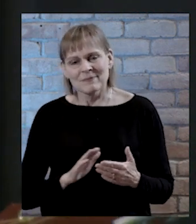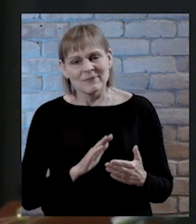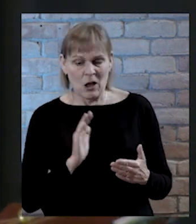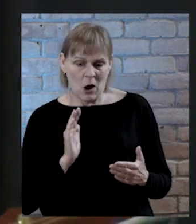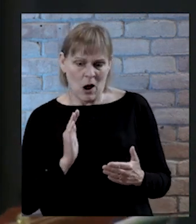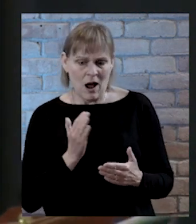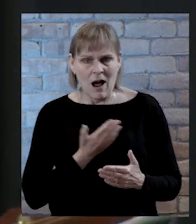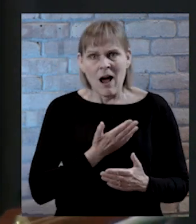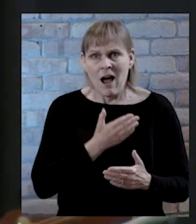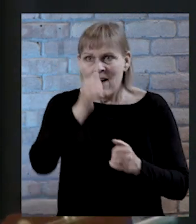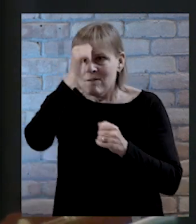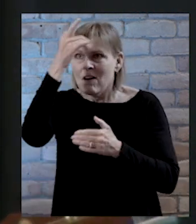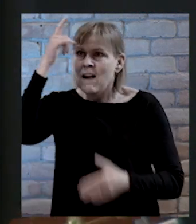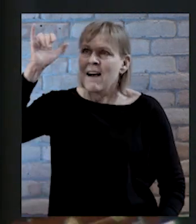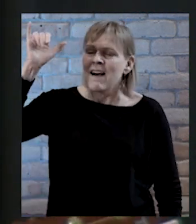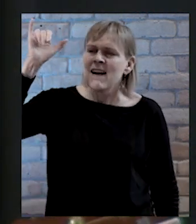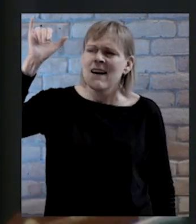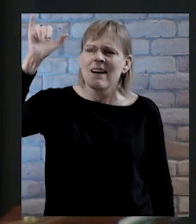Our Father